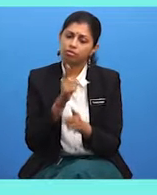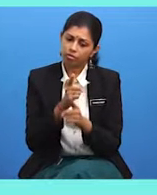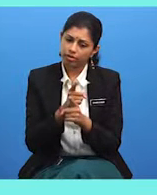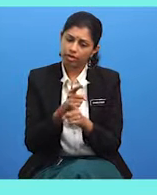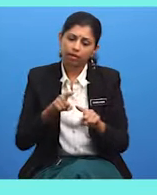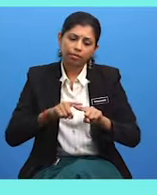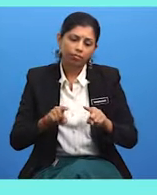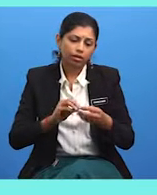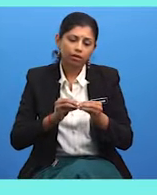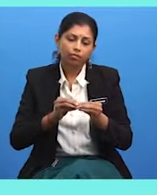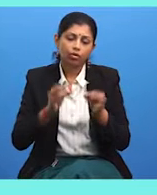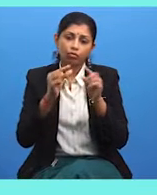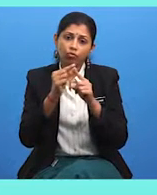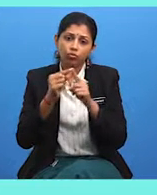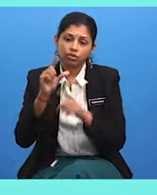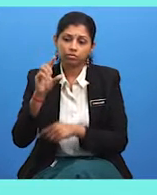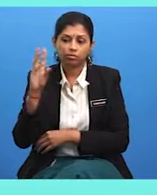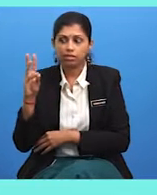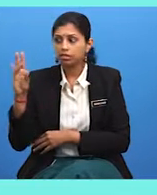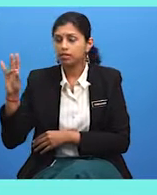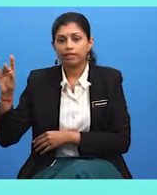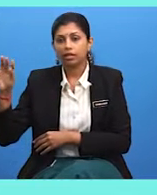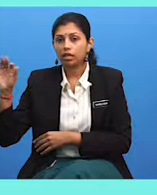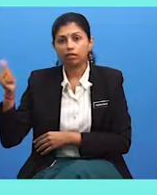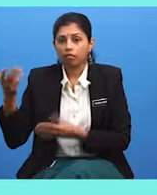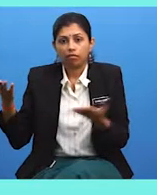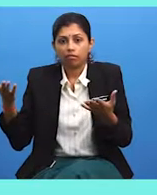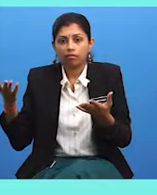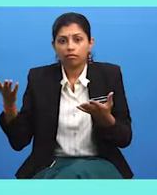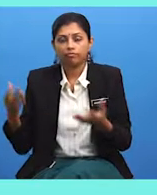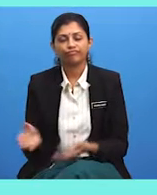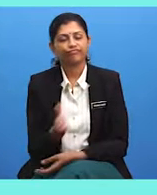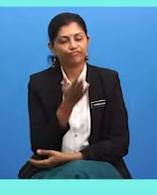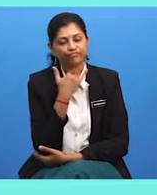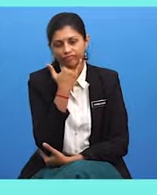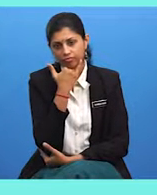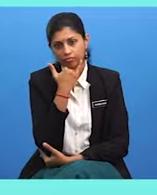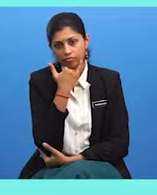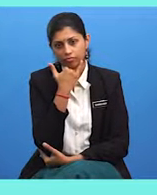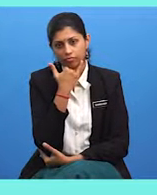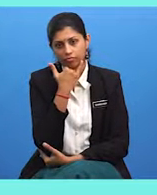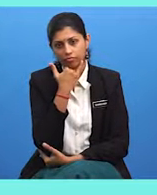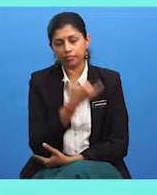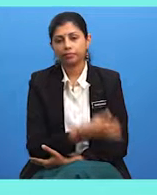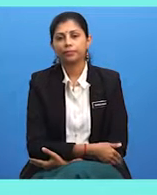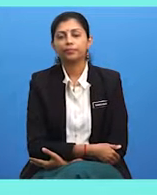more than number of words required, your final answer is